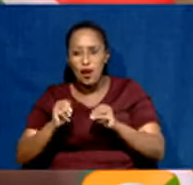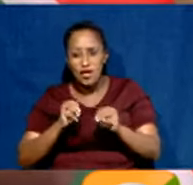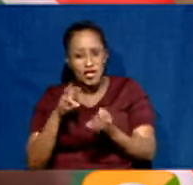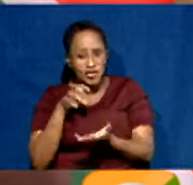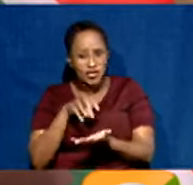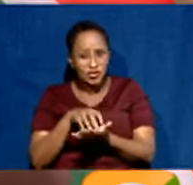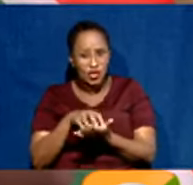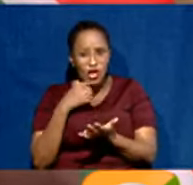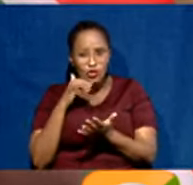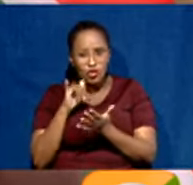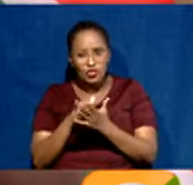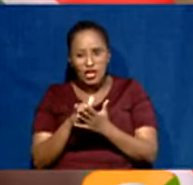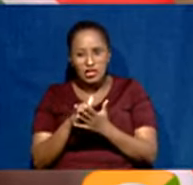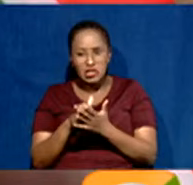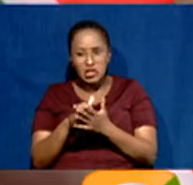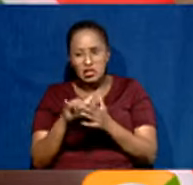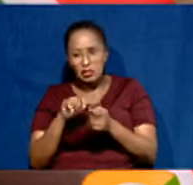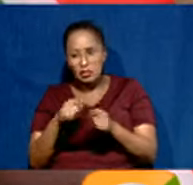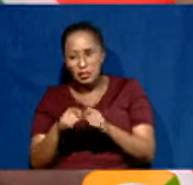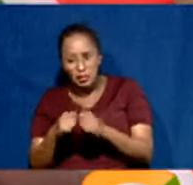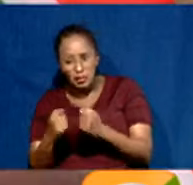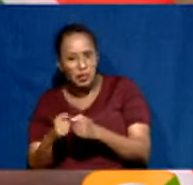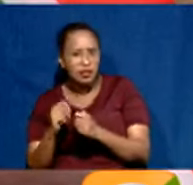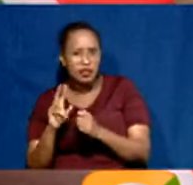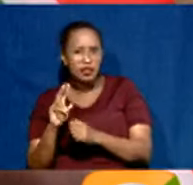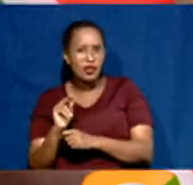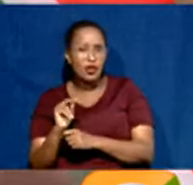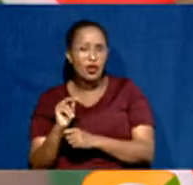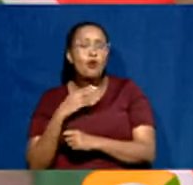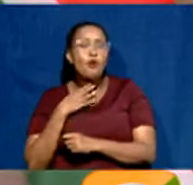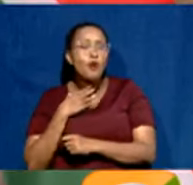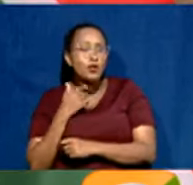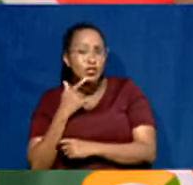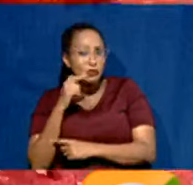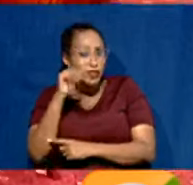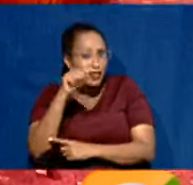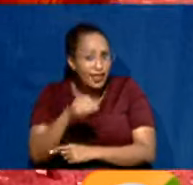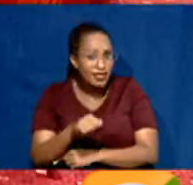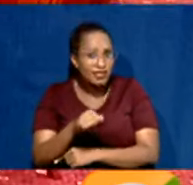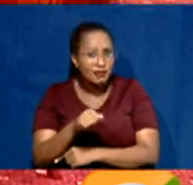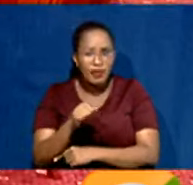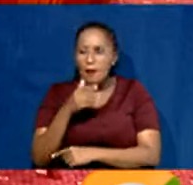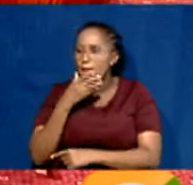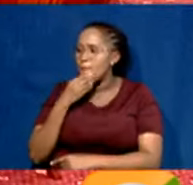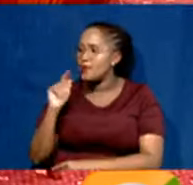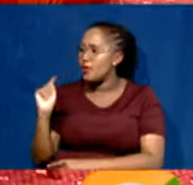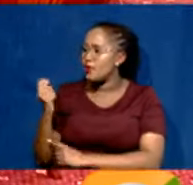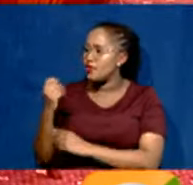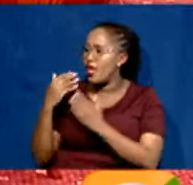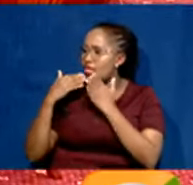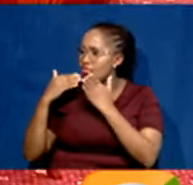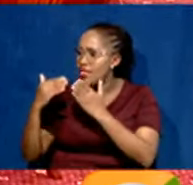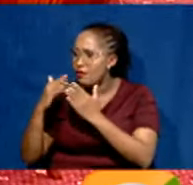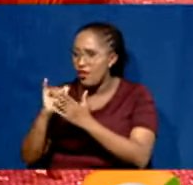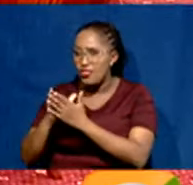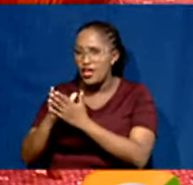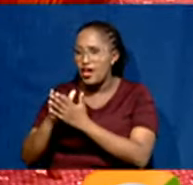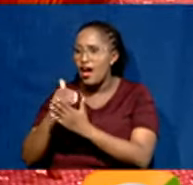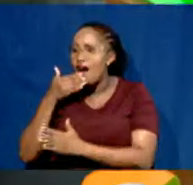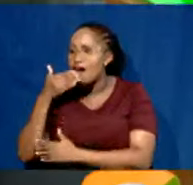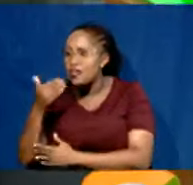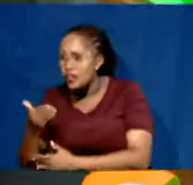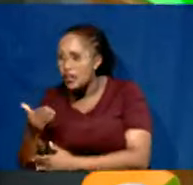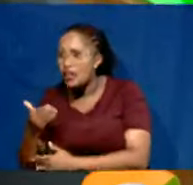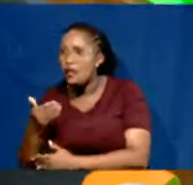that doesn't flip and go in the wrong direction? And I want to tell you, yes. Mr. President, I thank you for that response. And to